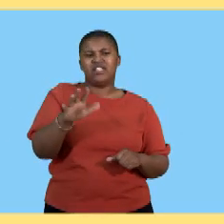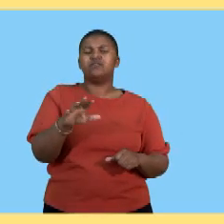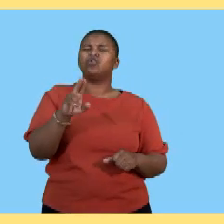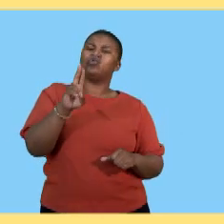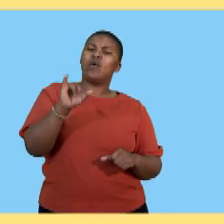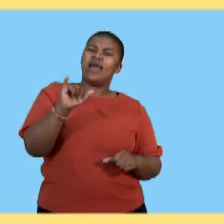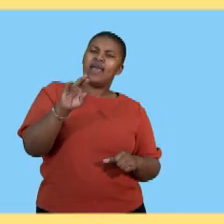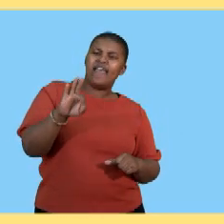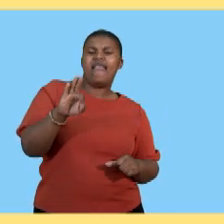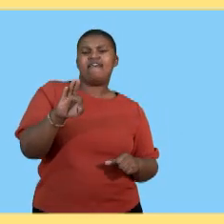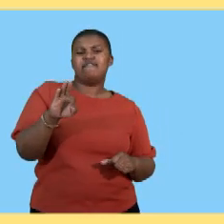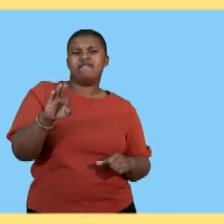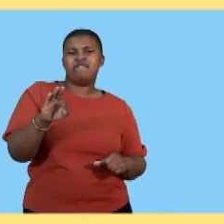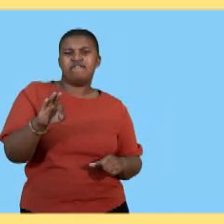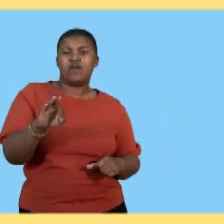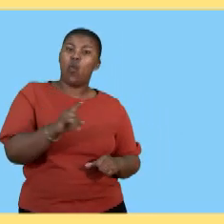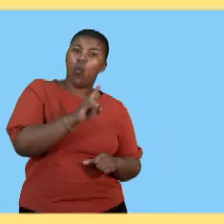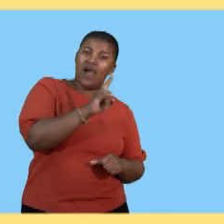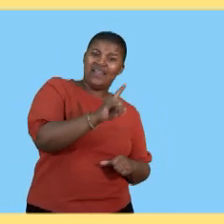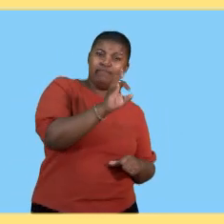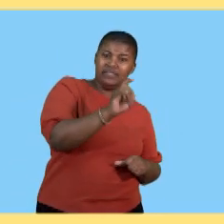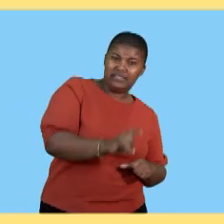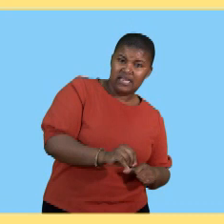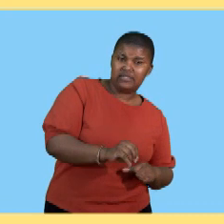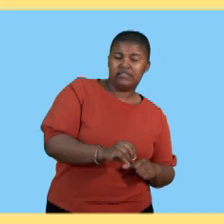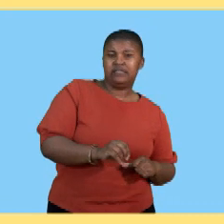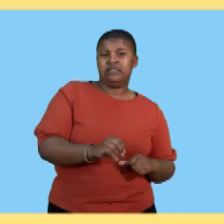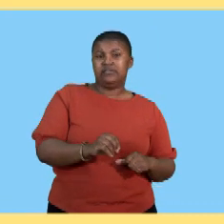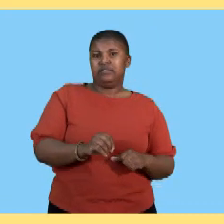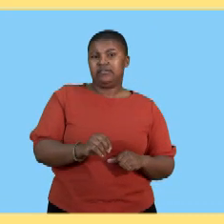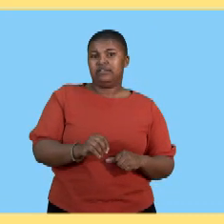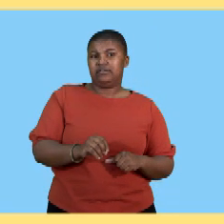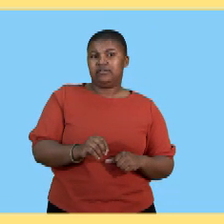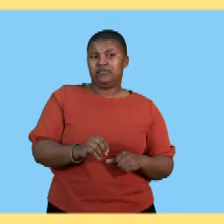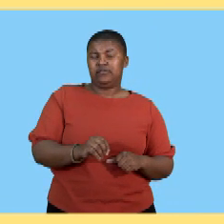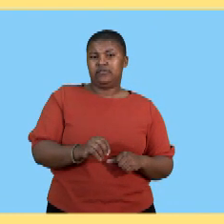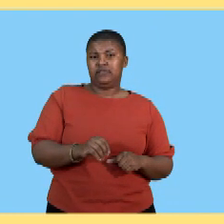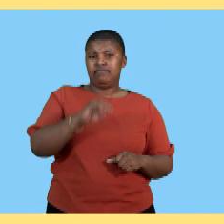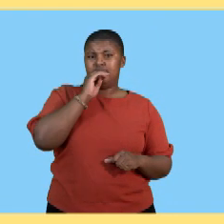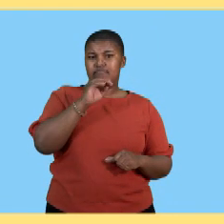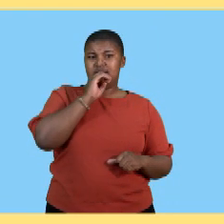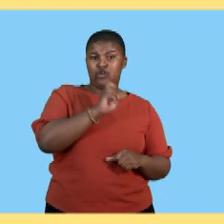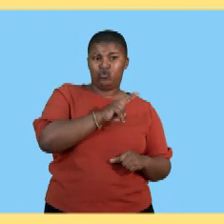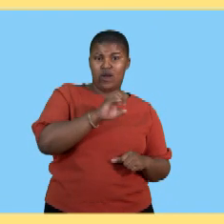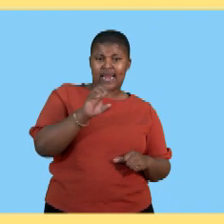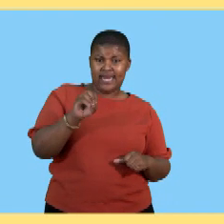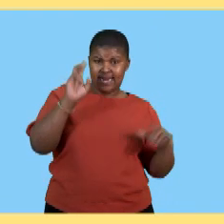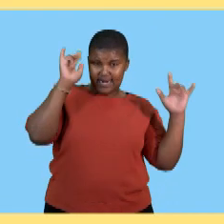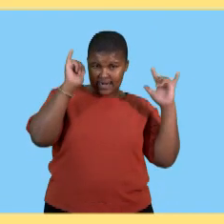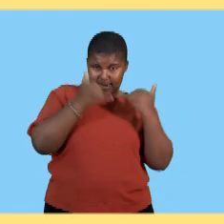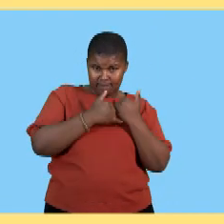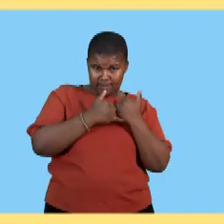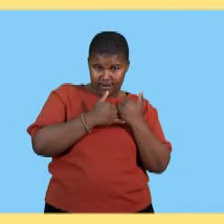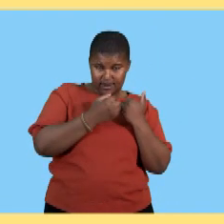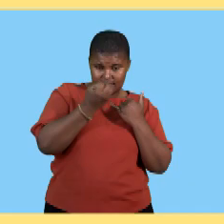UIF is contributed at 1%, on a rand for rand basis rather. So the same 200 that is